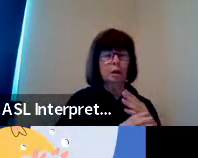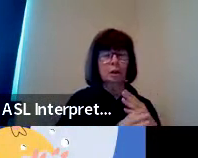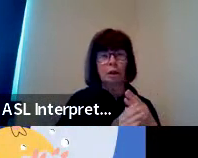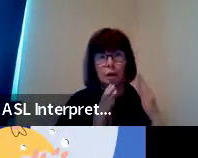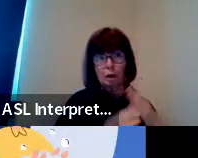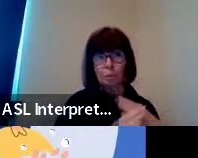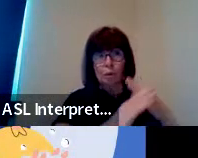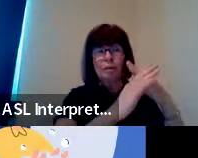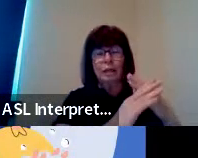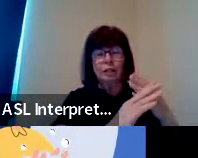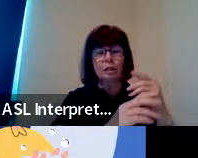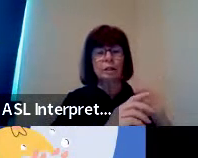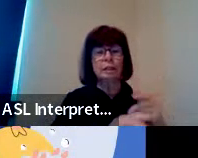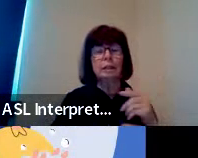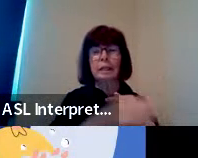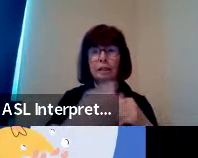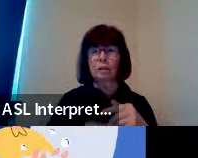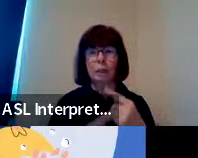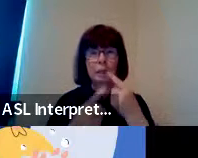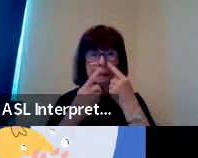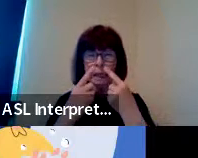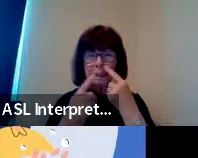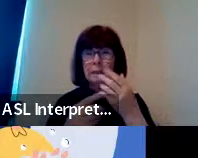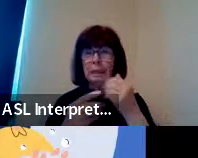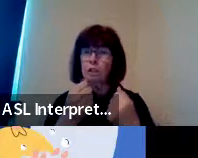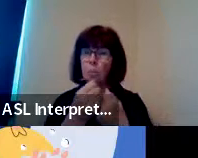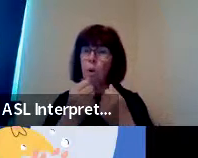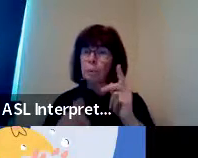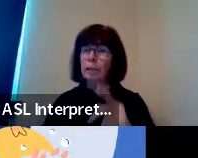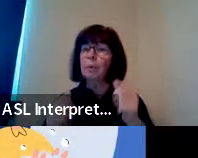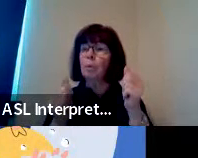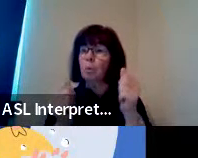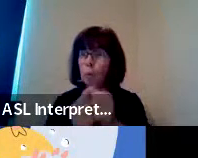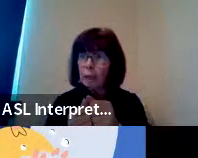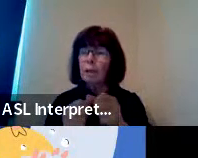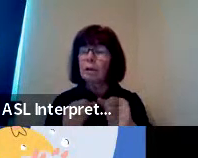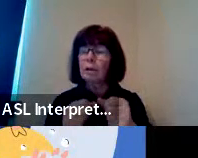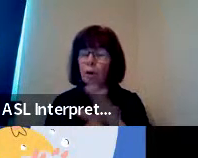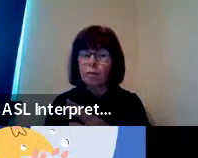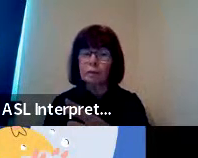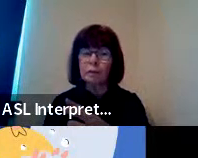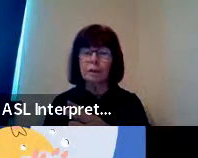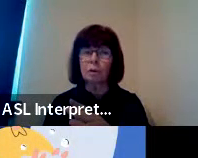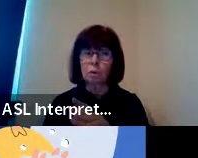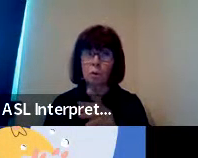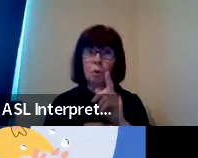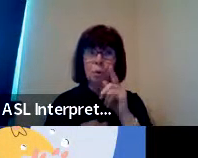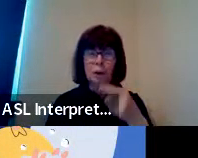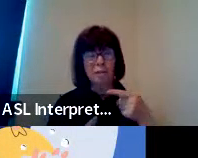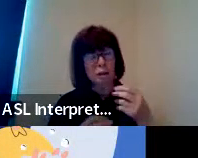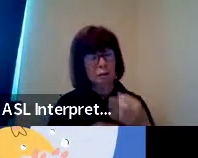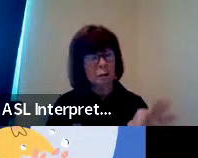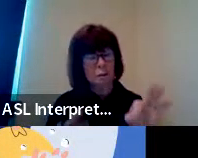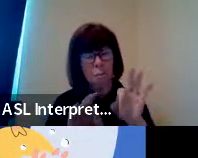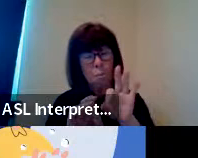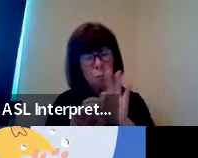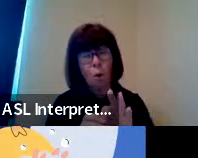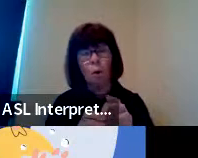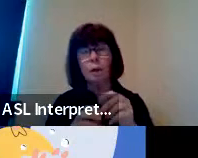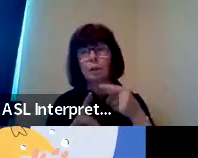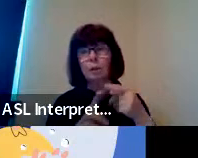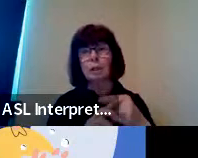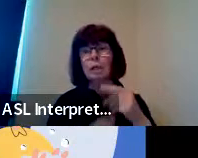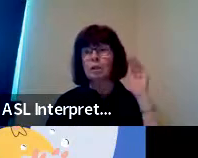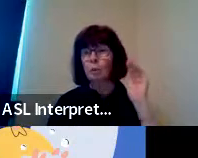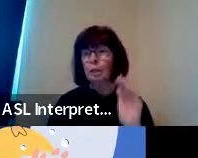on testing and supporting people who have COVID. One of our key goals is really to reduce racial and